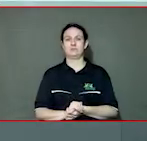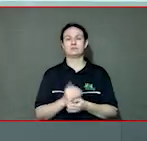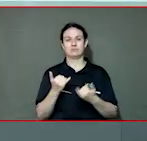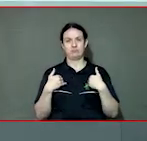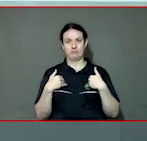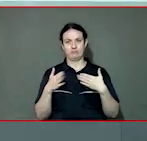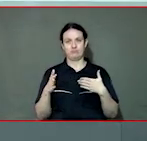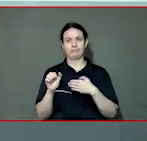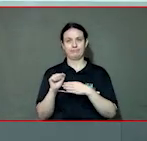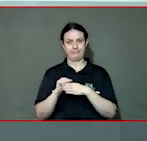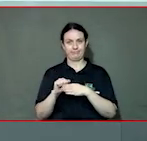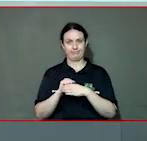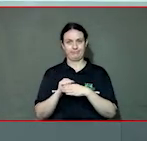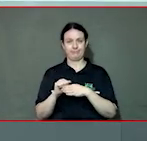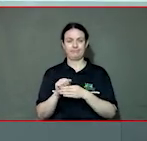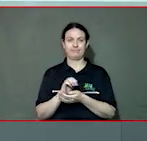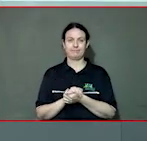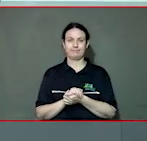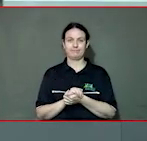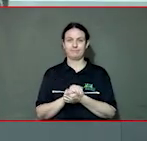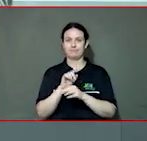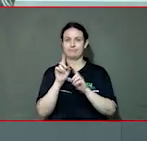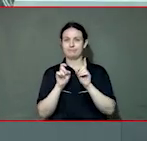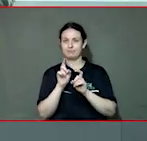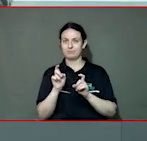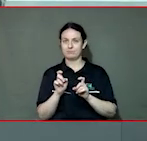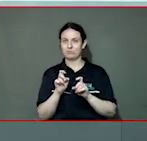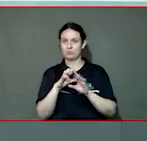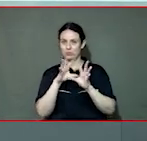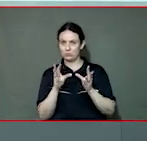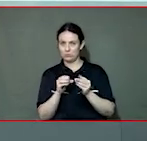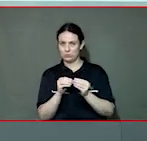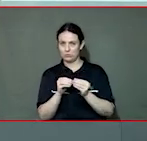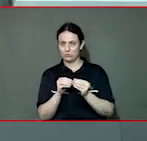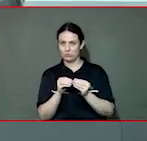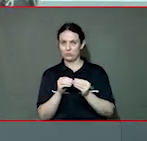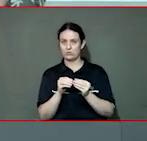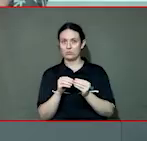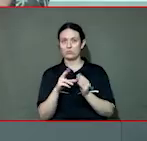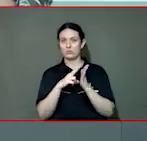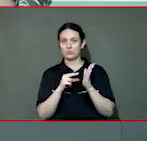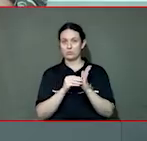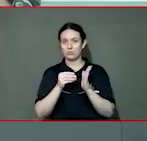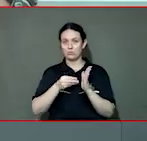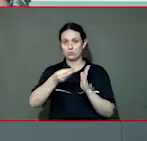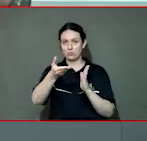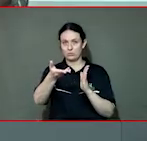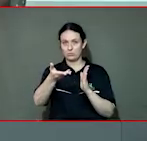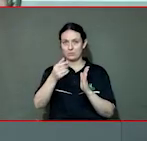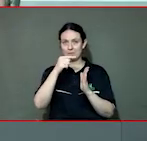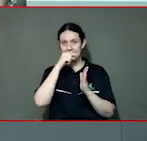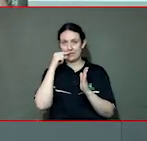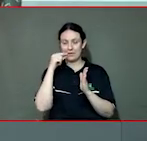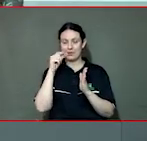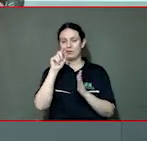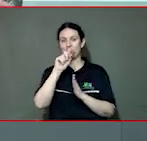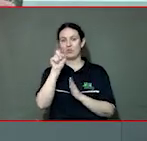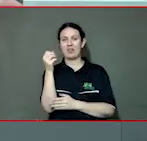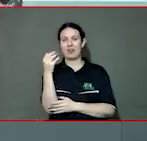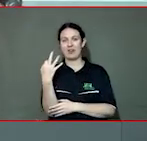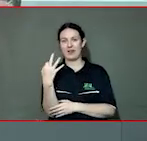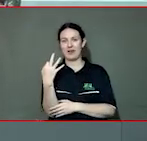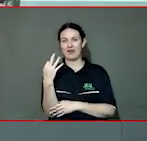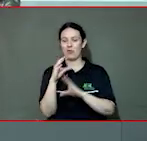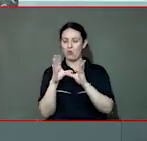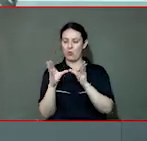start. You will see all the questions that we have there that we copied is question number 3 because it is question